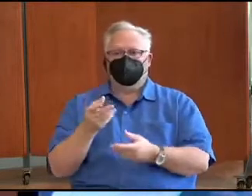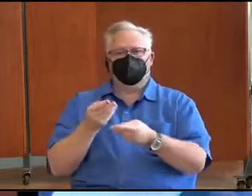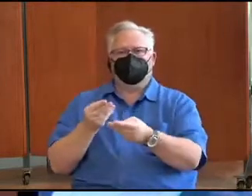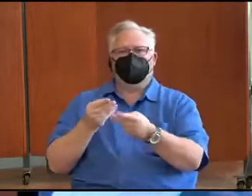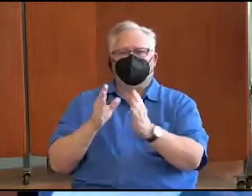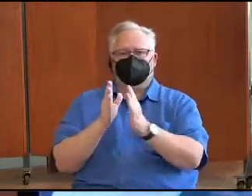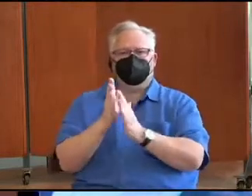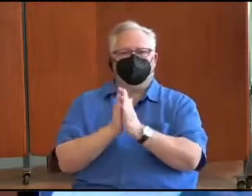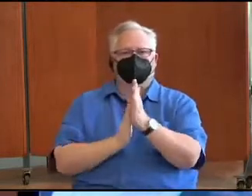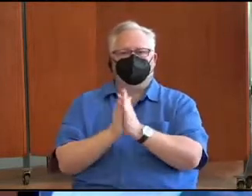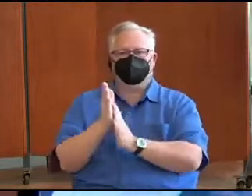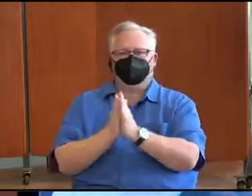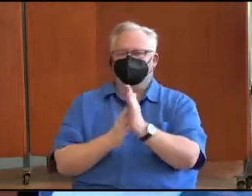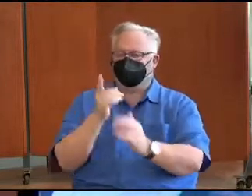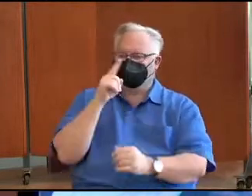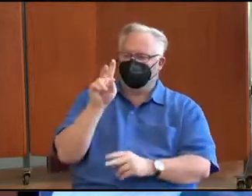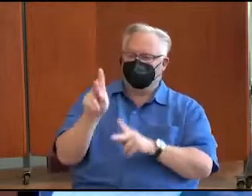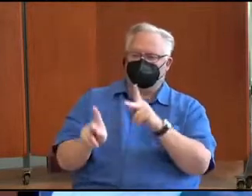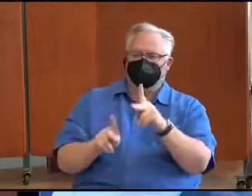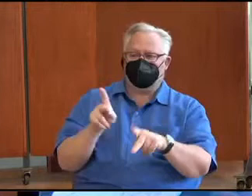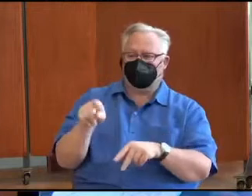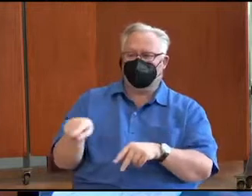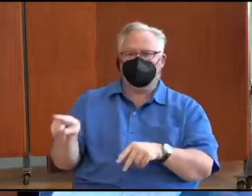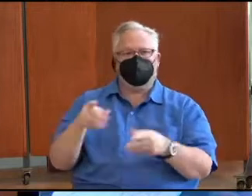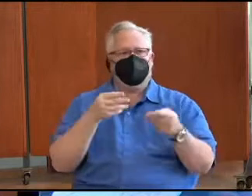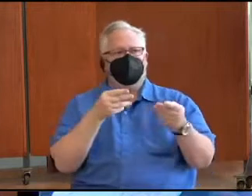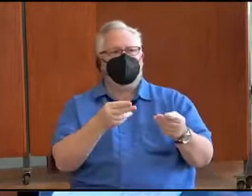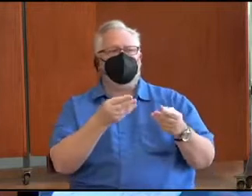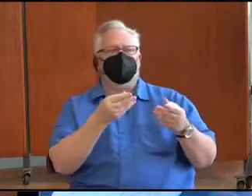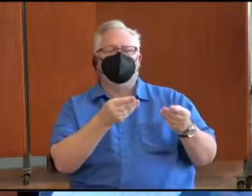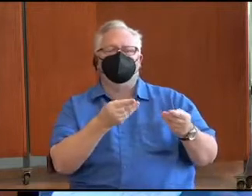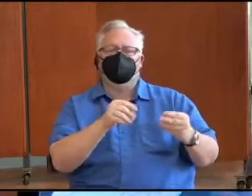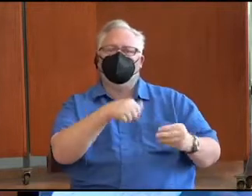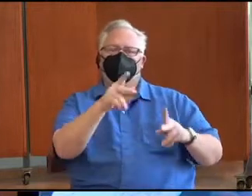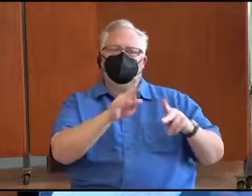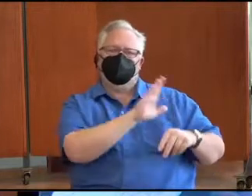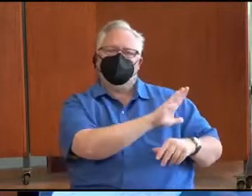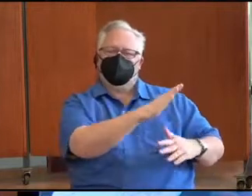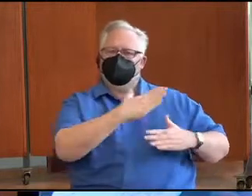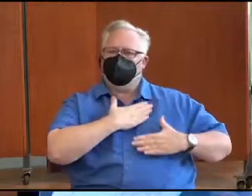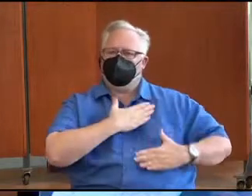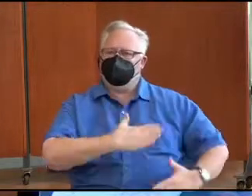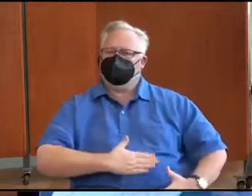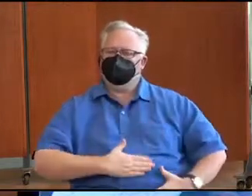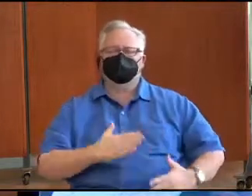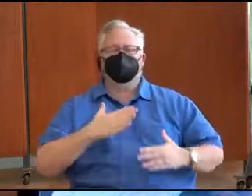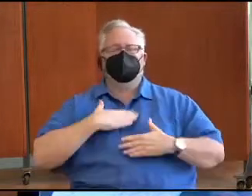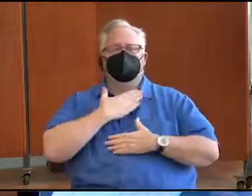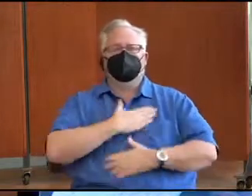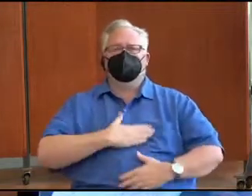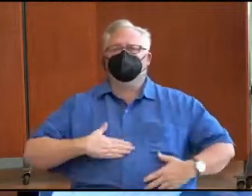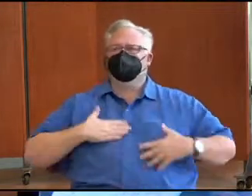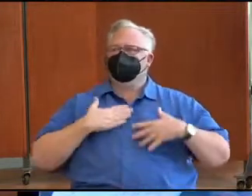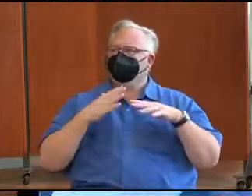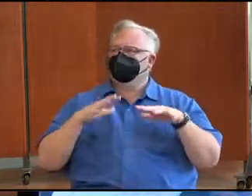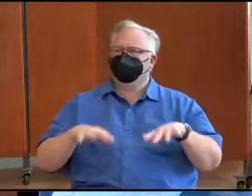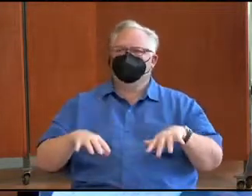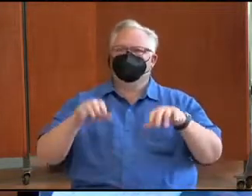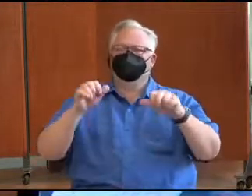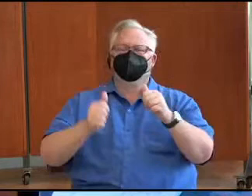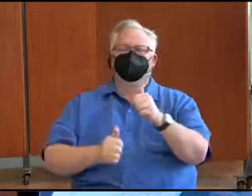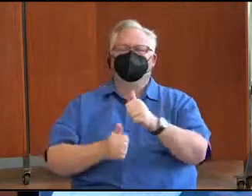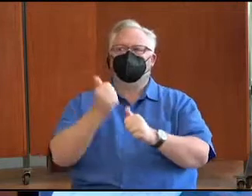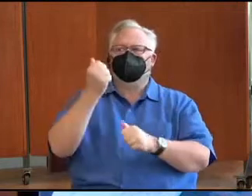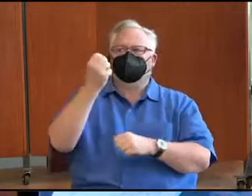of those who help feed the bodies of others. I have the pleasure of spending most of